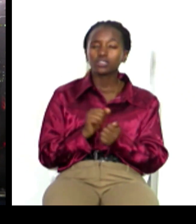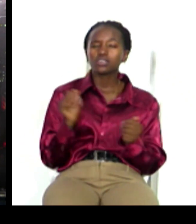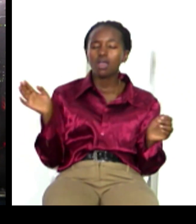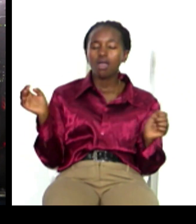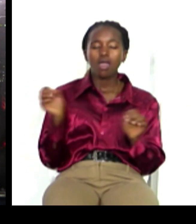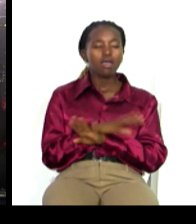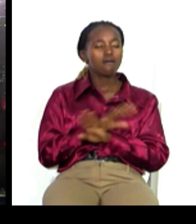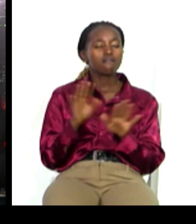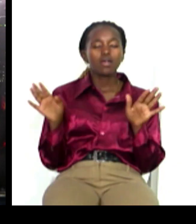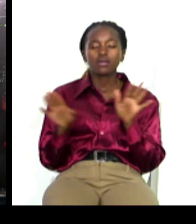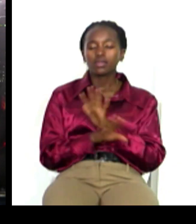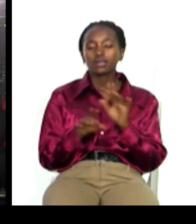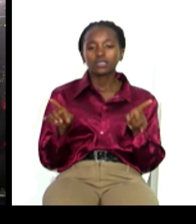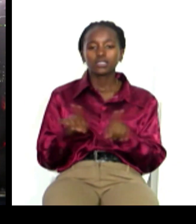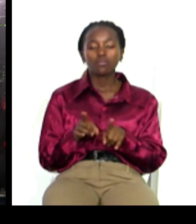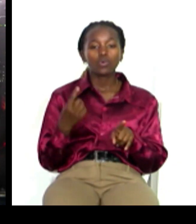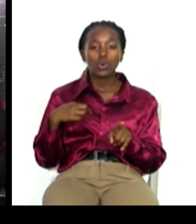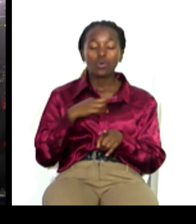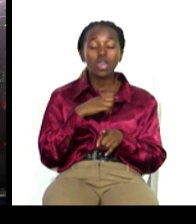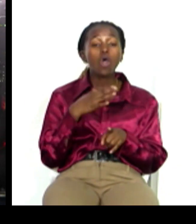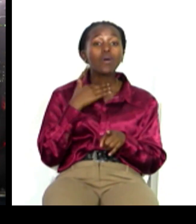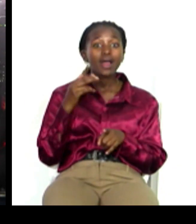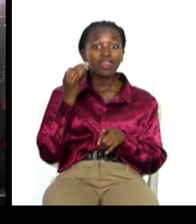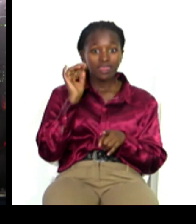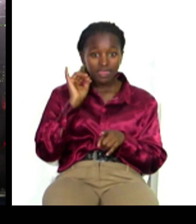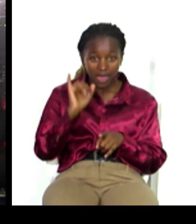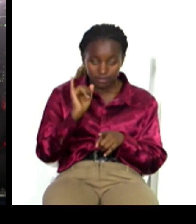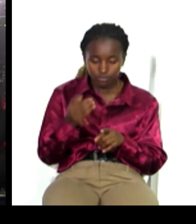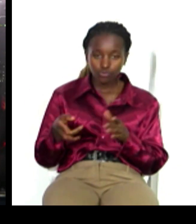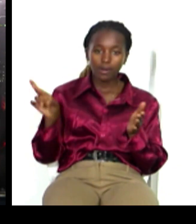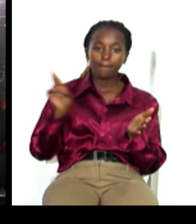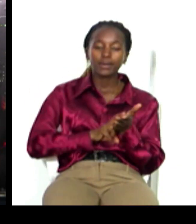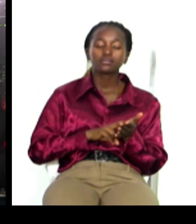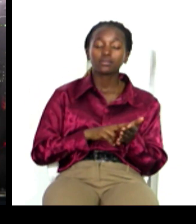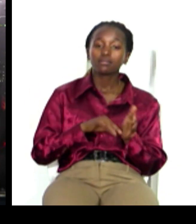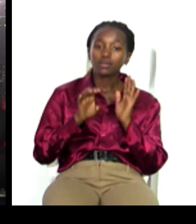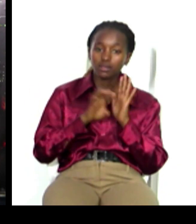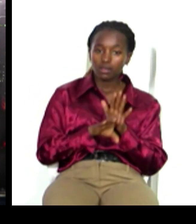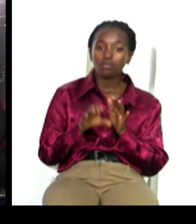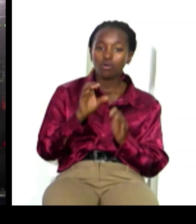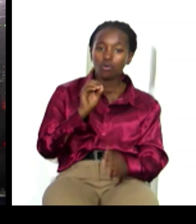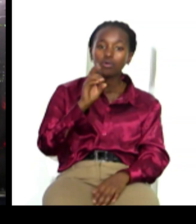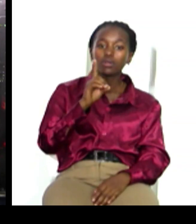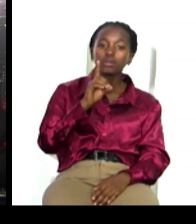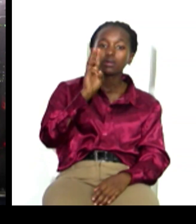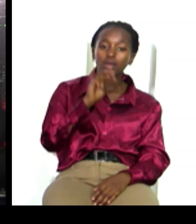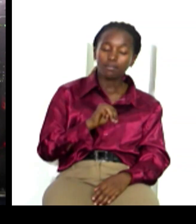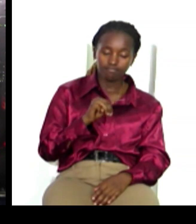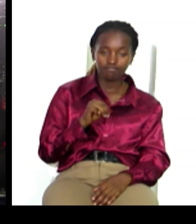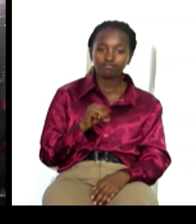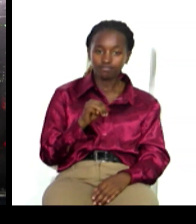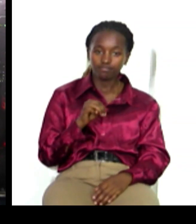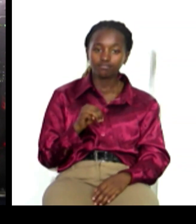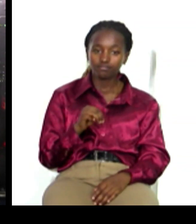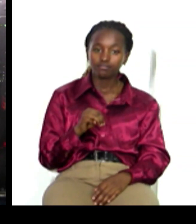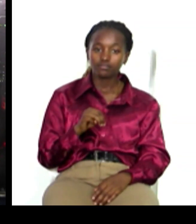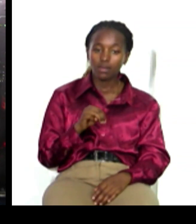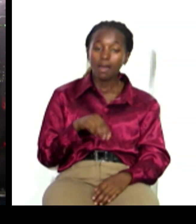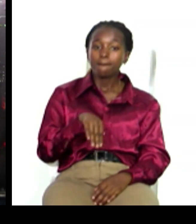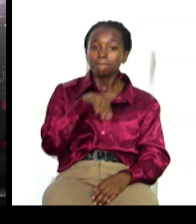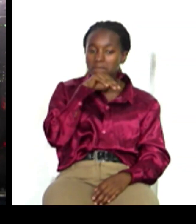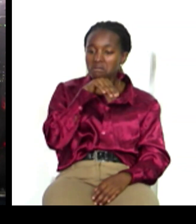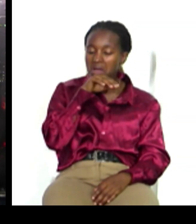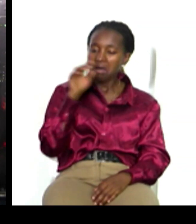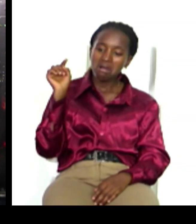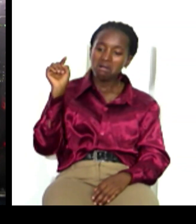to happen. This is what is going to happen. To start with the ODM party. Right. In Nyanza, baba alikuwa kuja pale